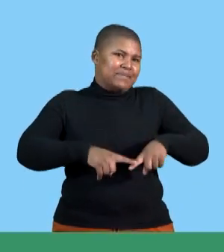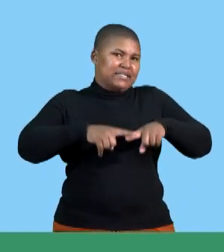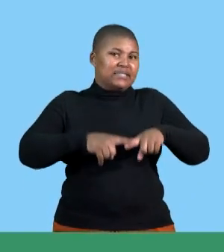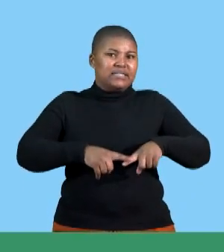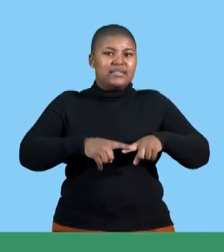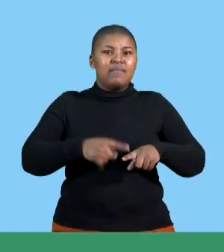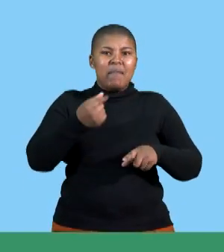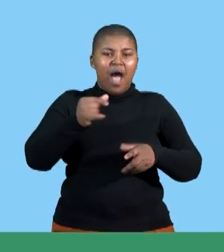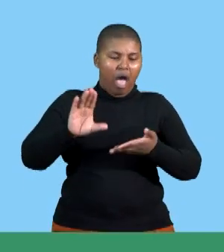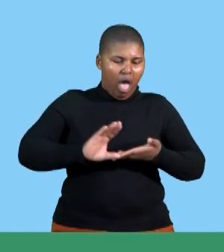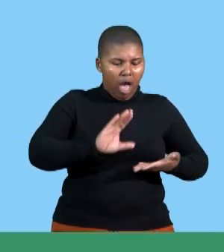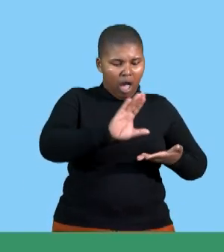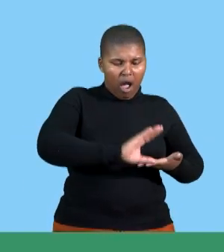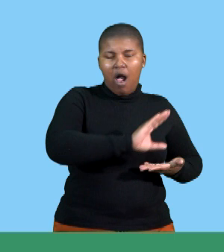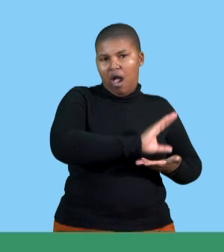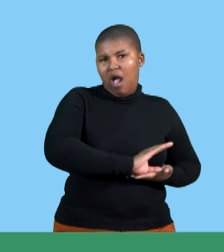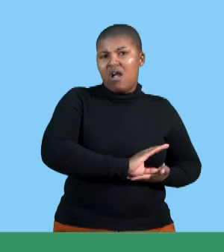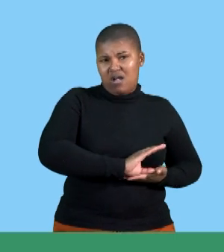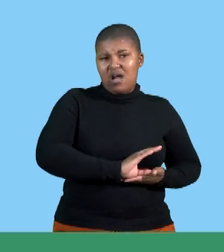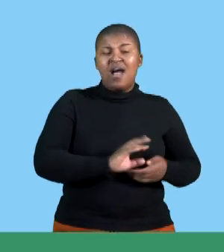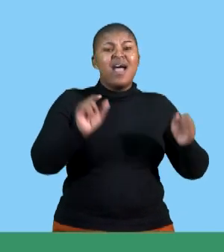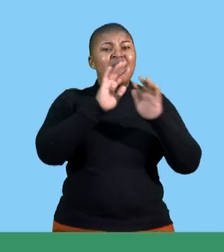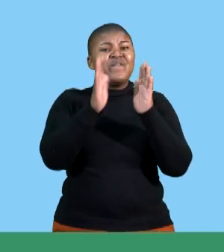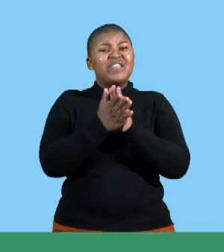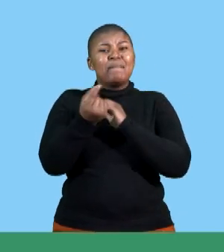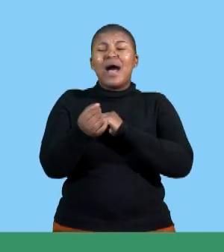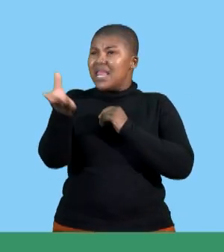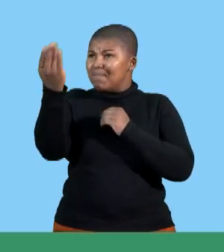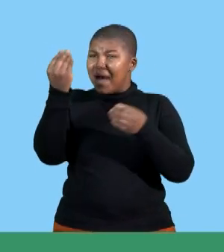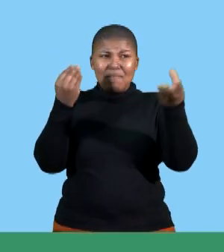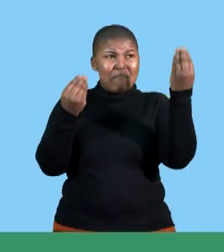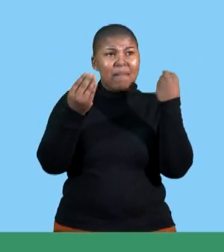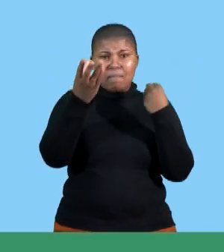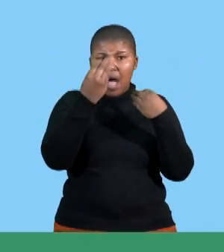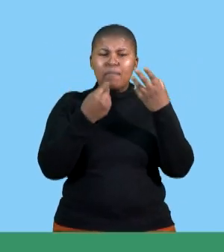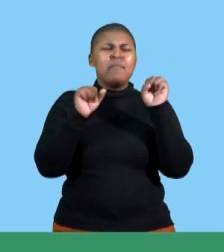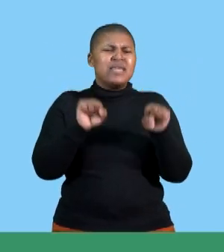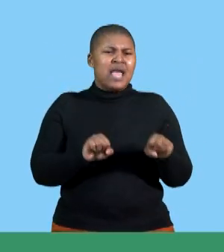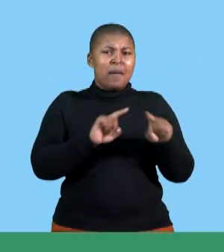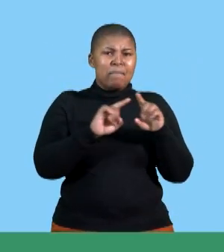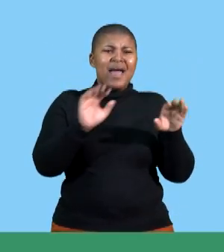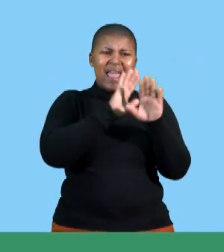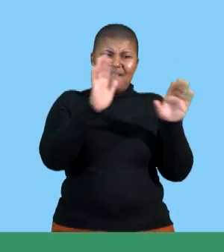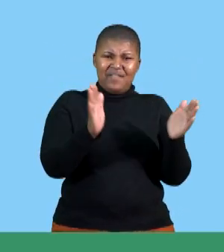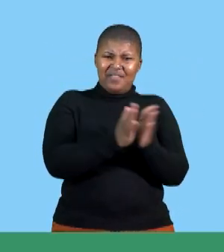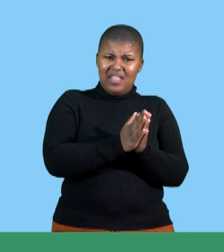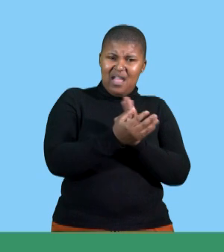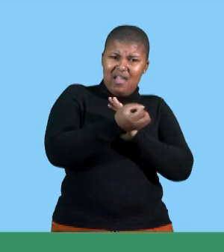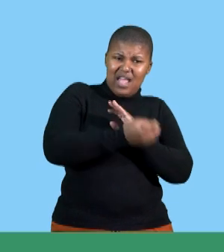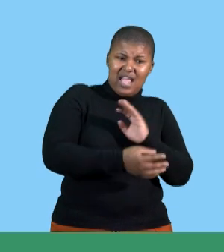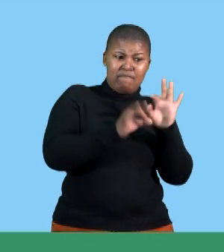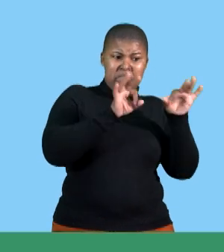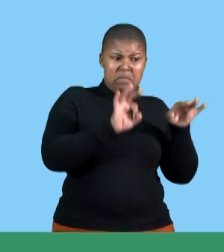the donations, they cannot all the time cover the expenses of the company. Why? Because they only rely